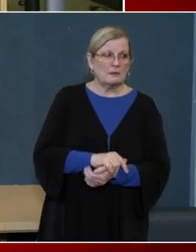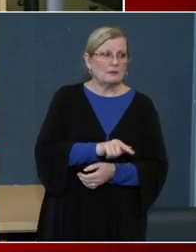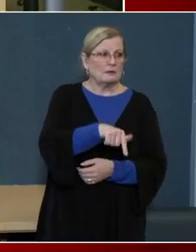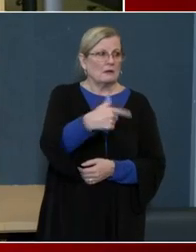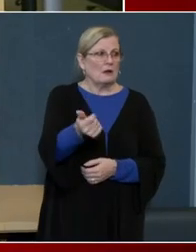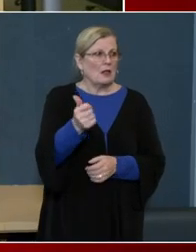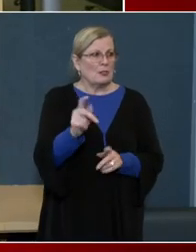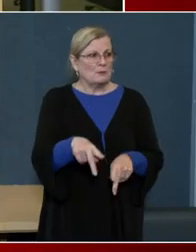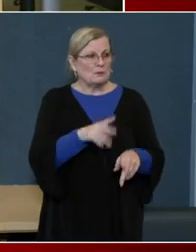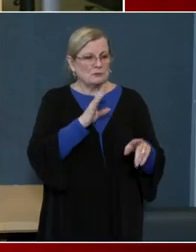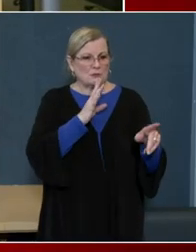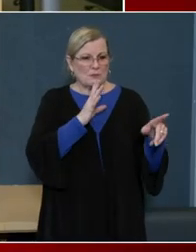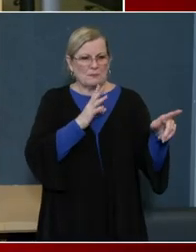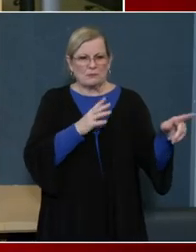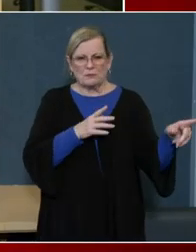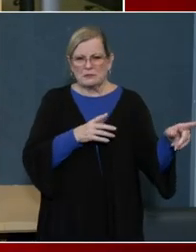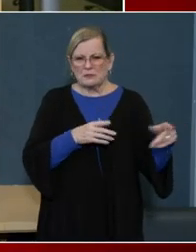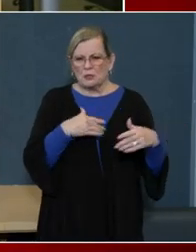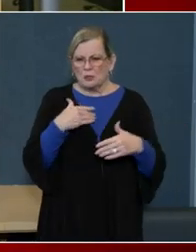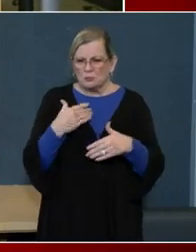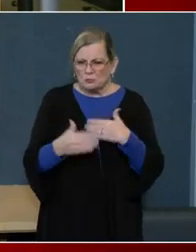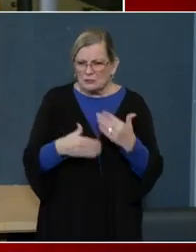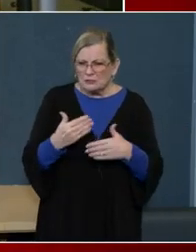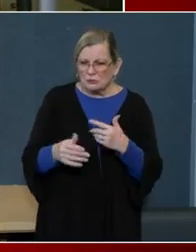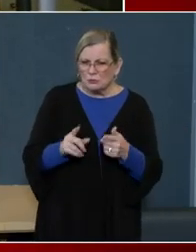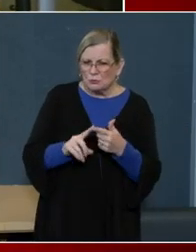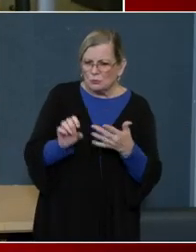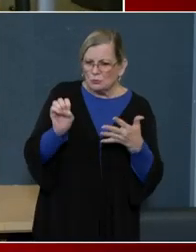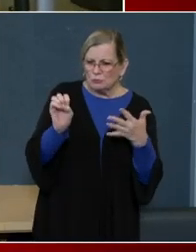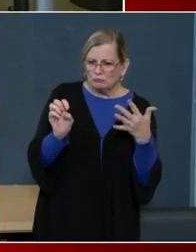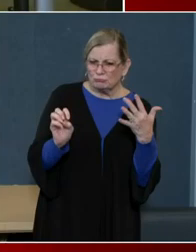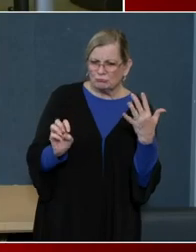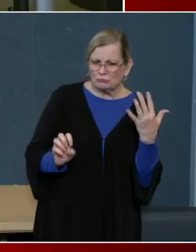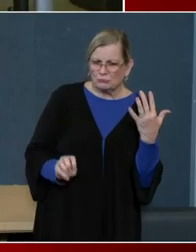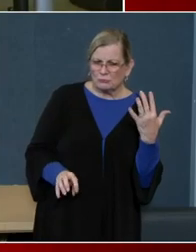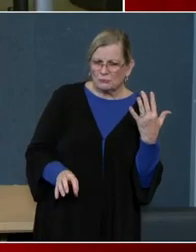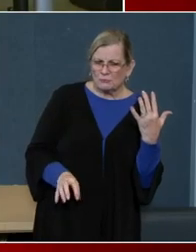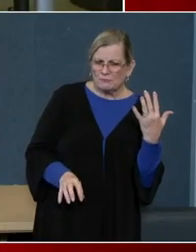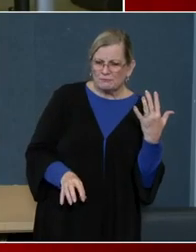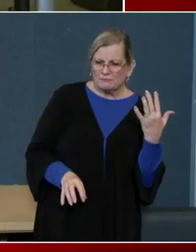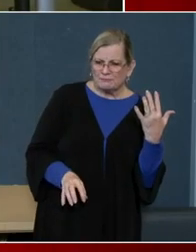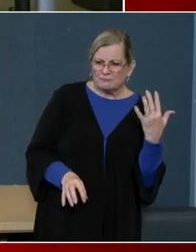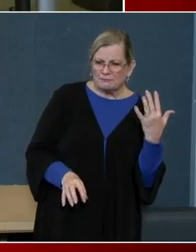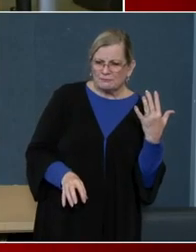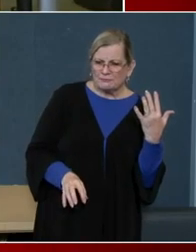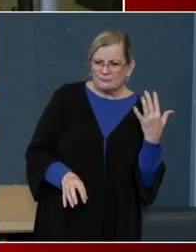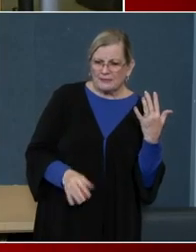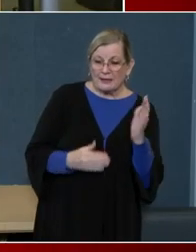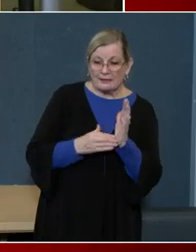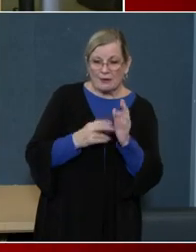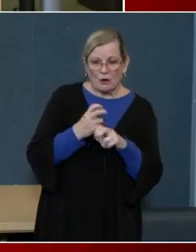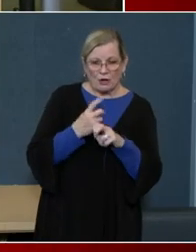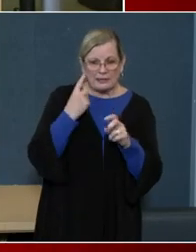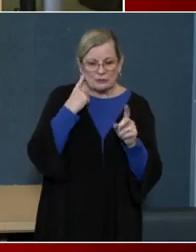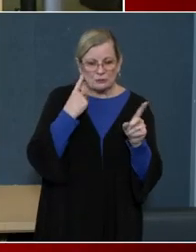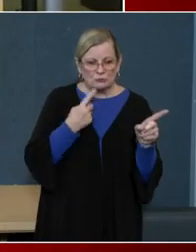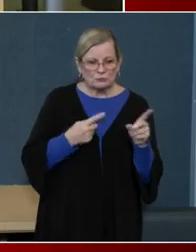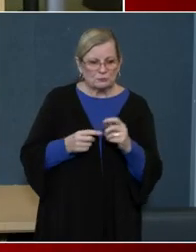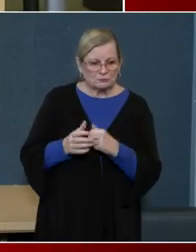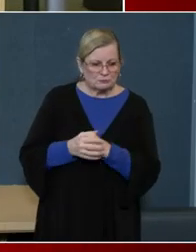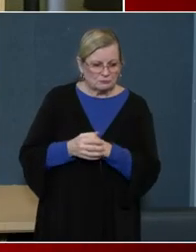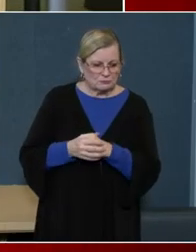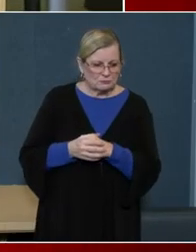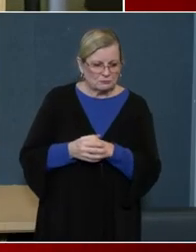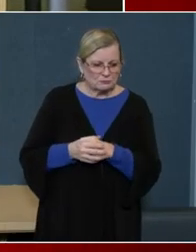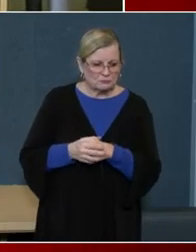union president had said that she had asked DCPS to sign a memorandum of agreement before returning, mostly,